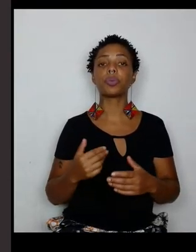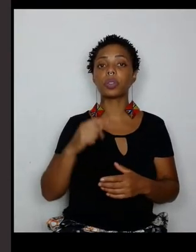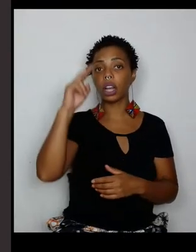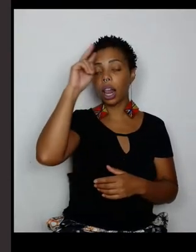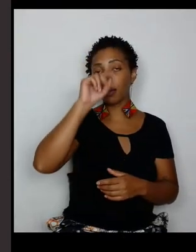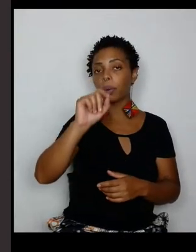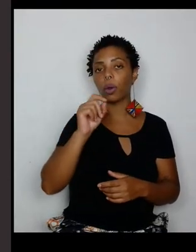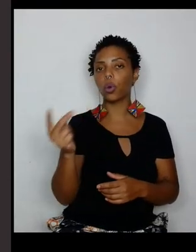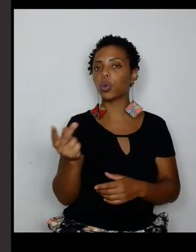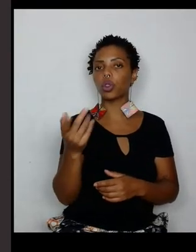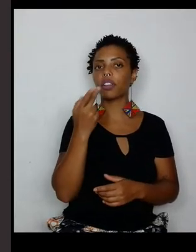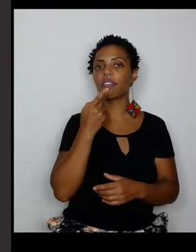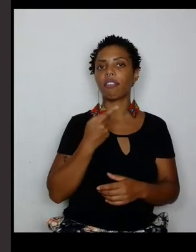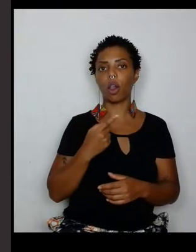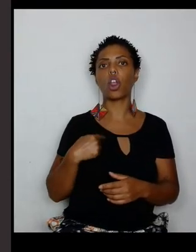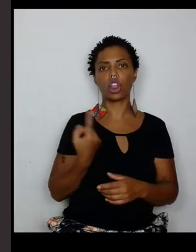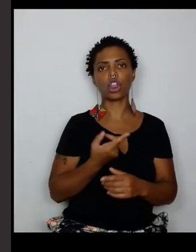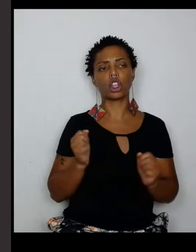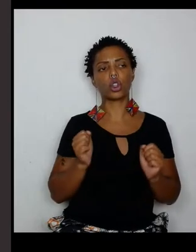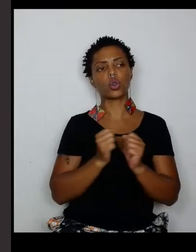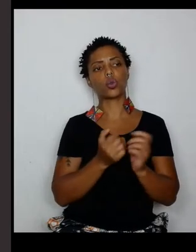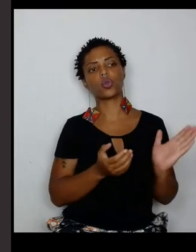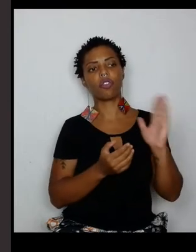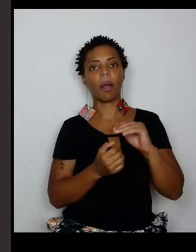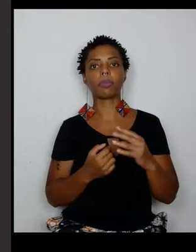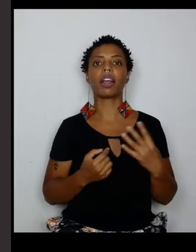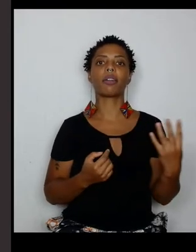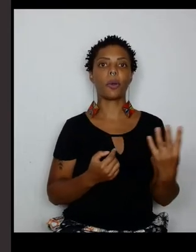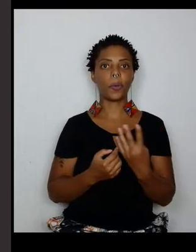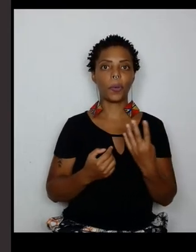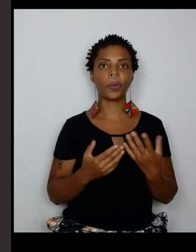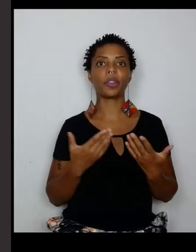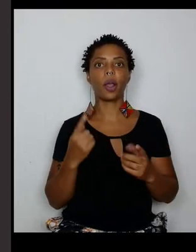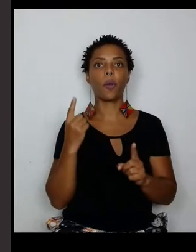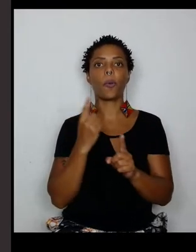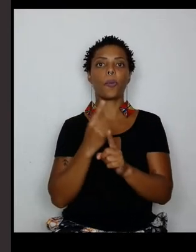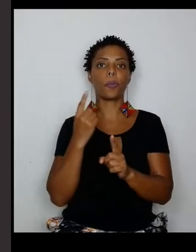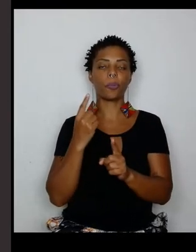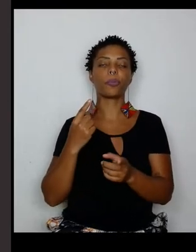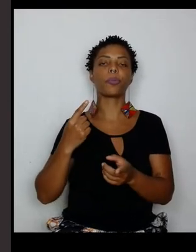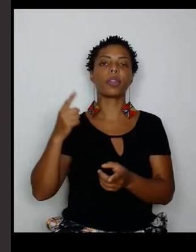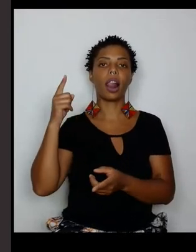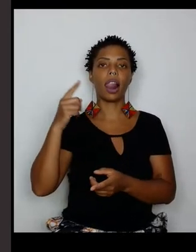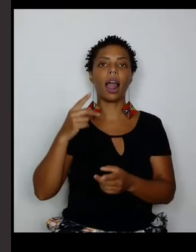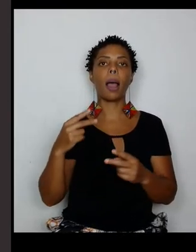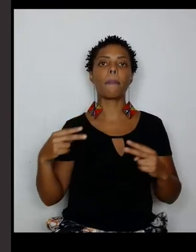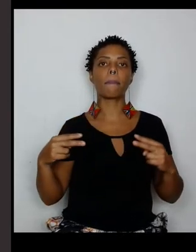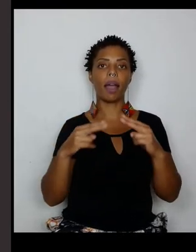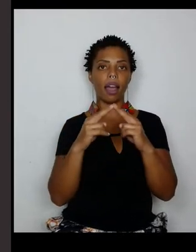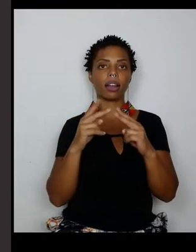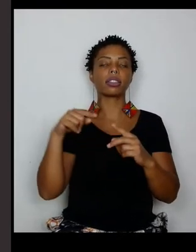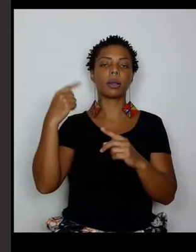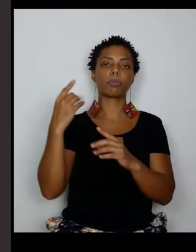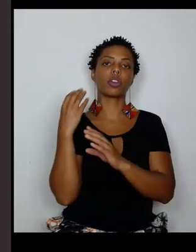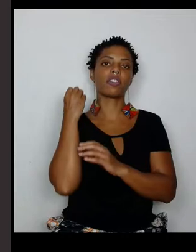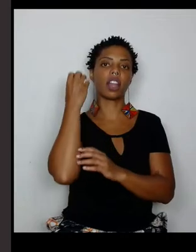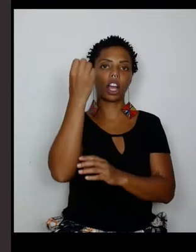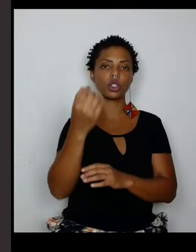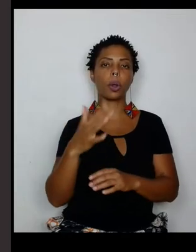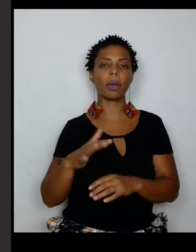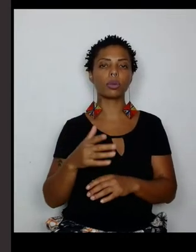too so we agreed to rendezvous in paris a few days later and set up from there the trip would take about six hours next